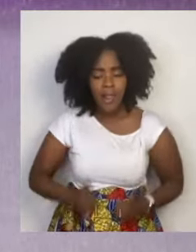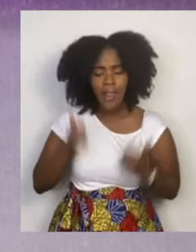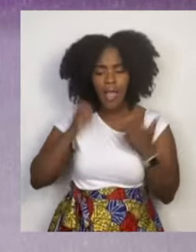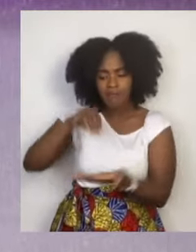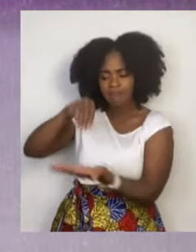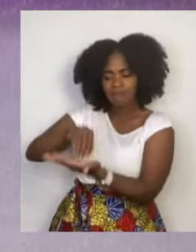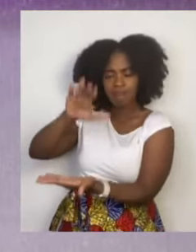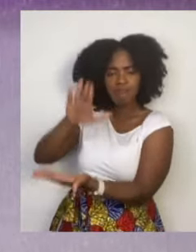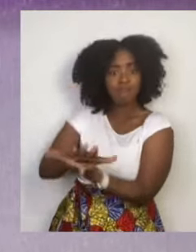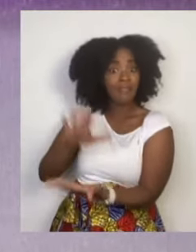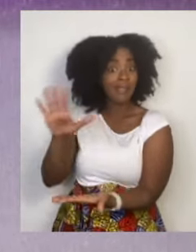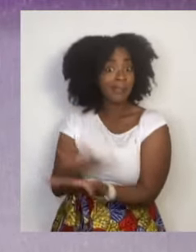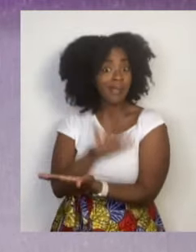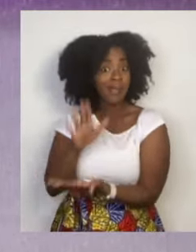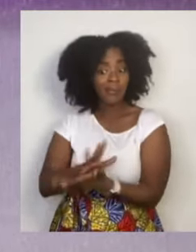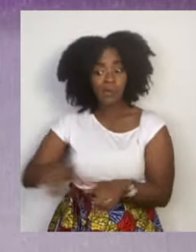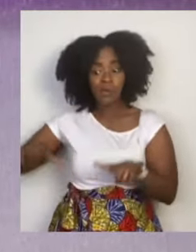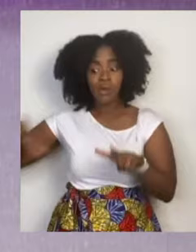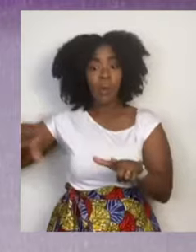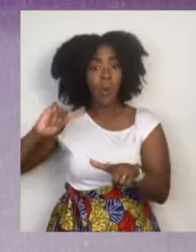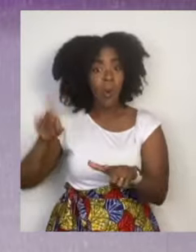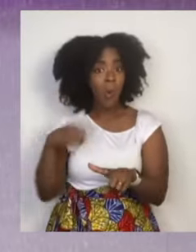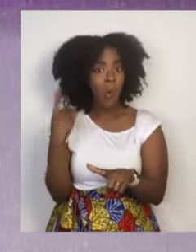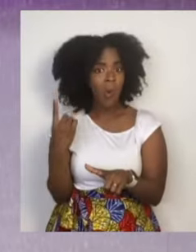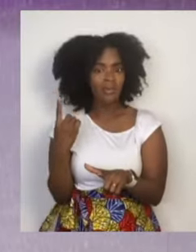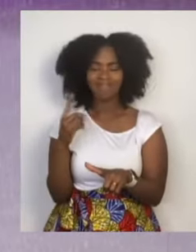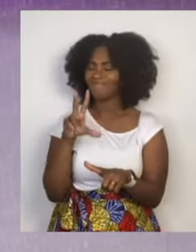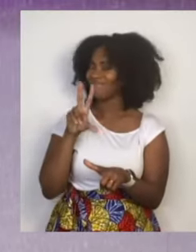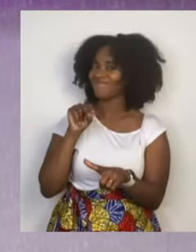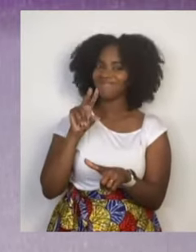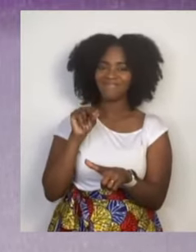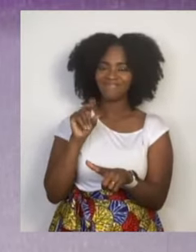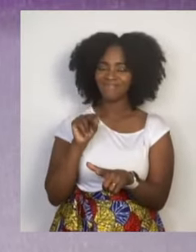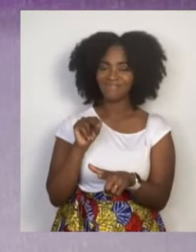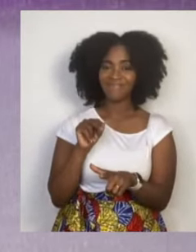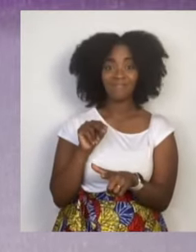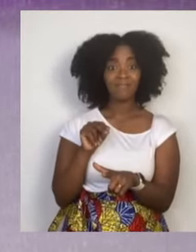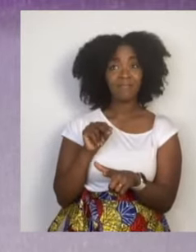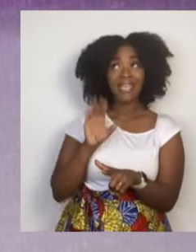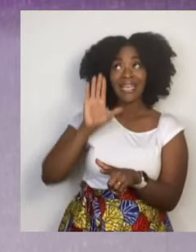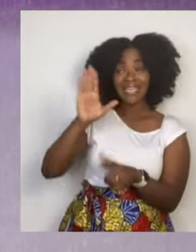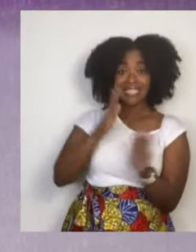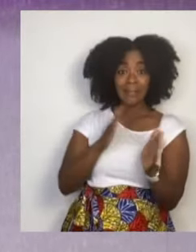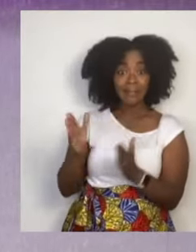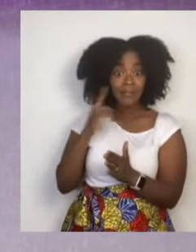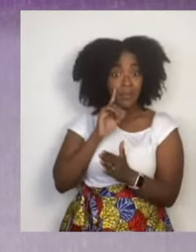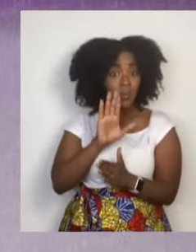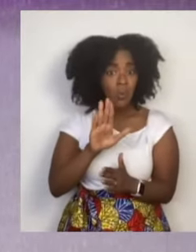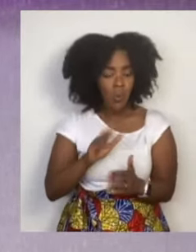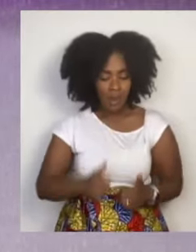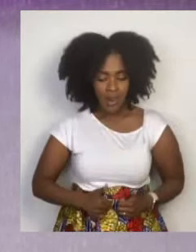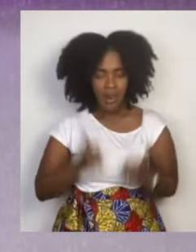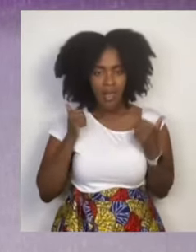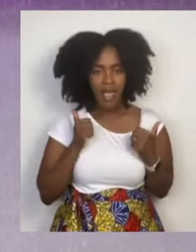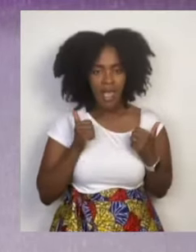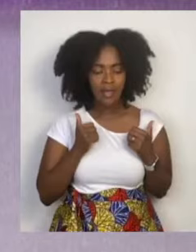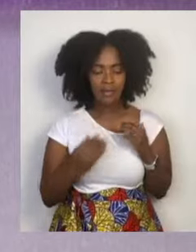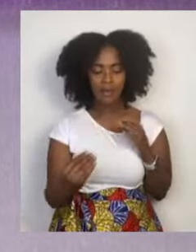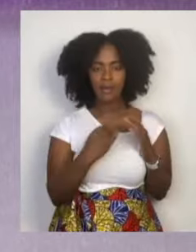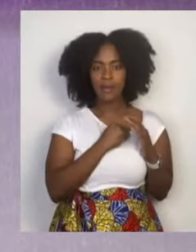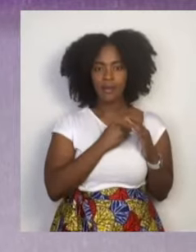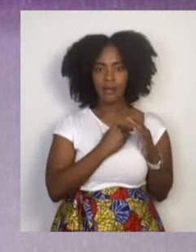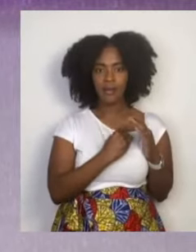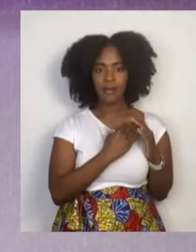his plan for your life in your heart. And so if you are going